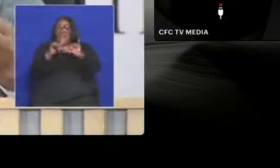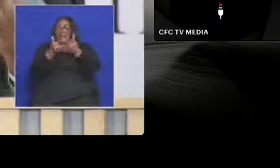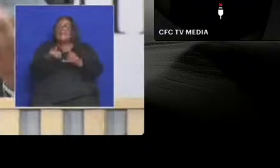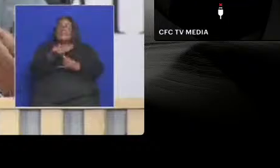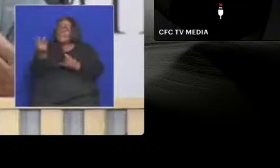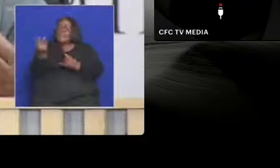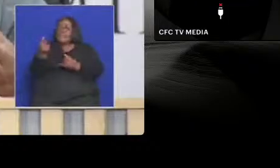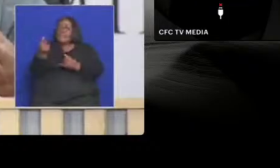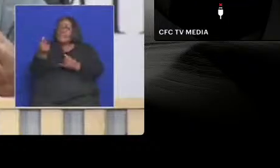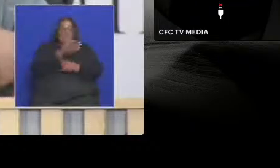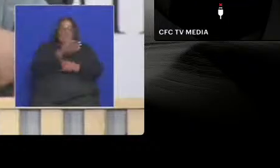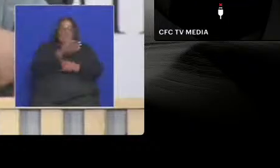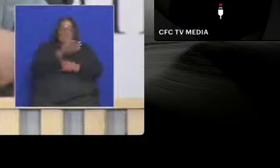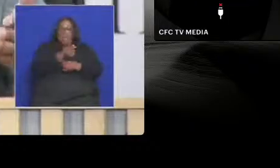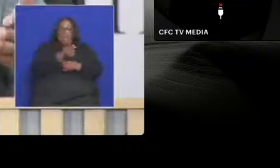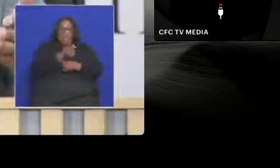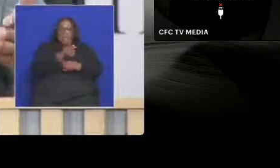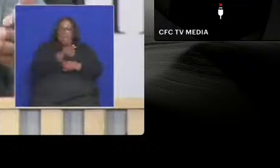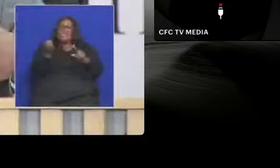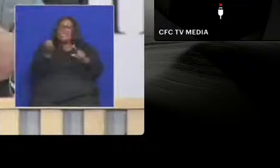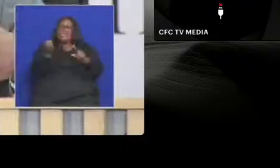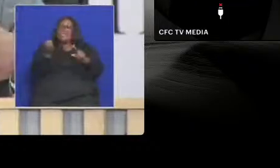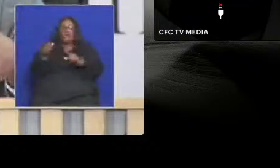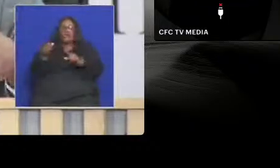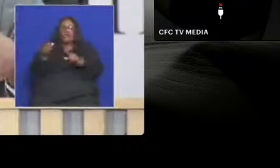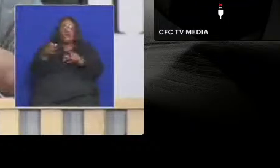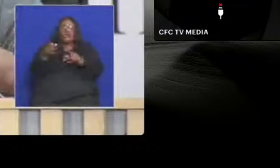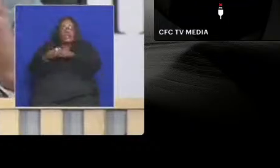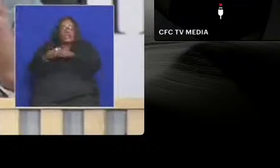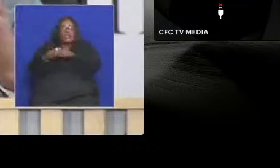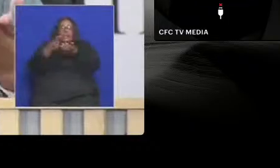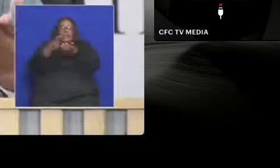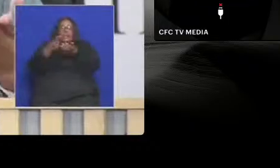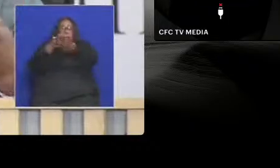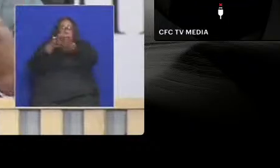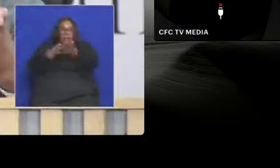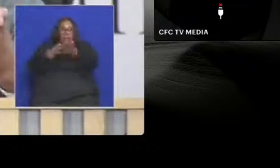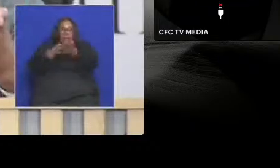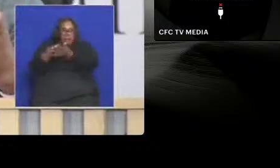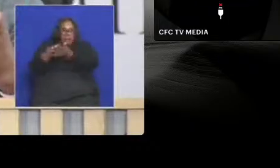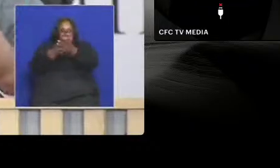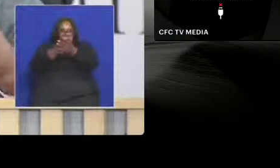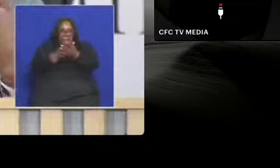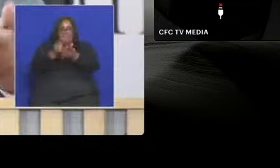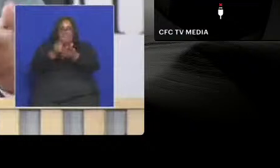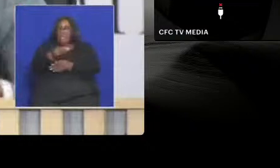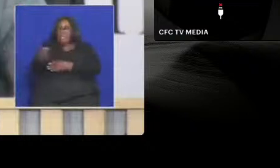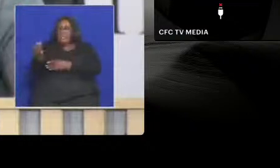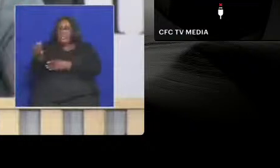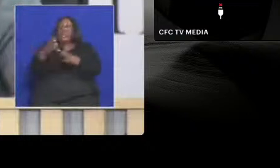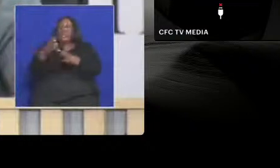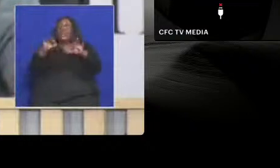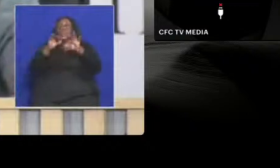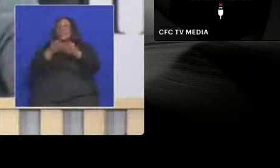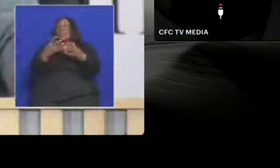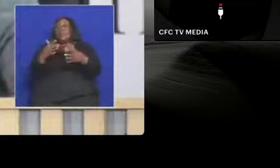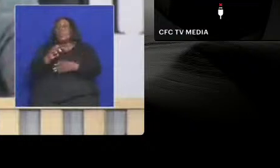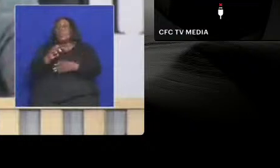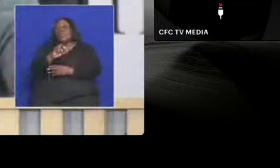worth 200,000 rands. Stock, and Commissioner made an example that you get